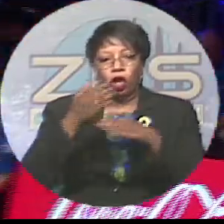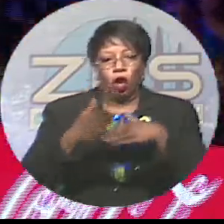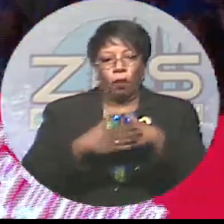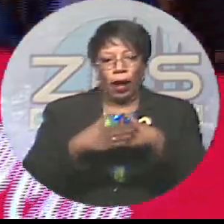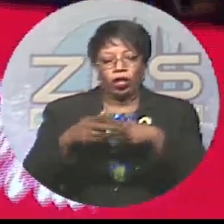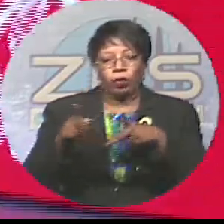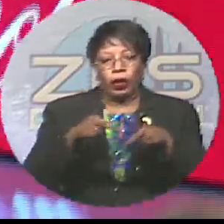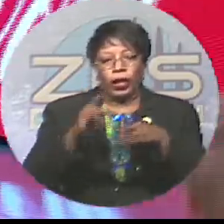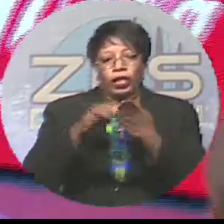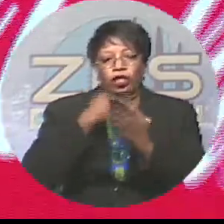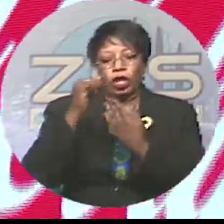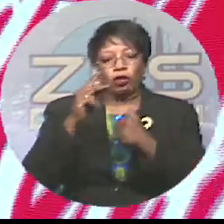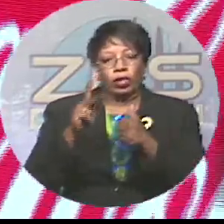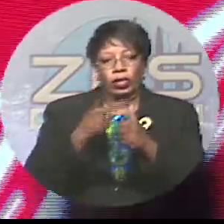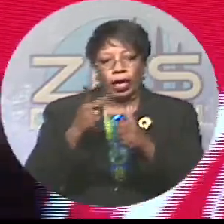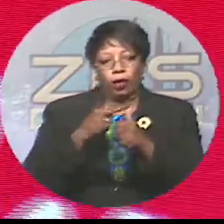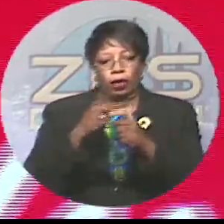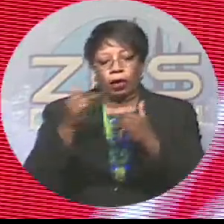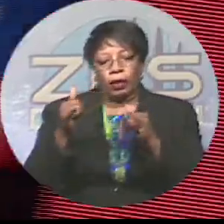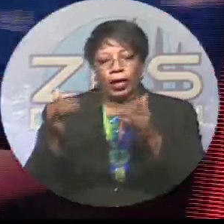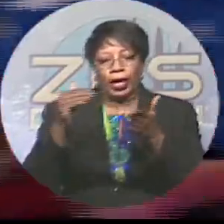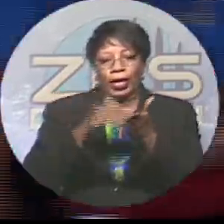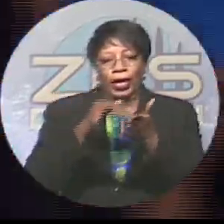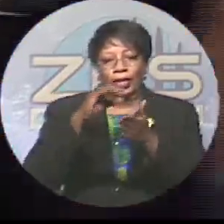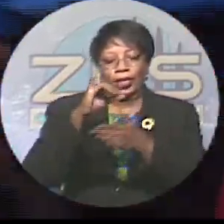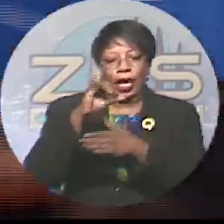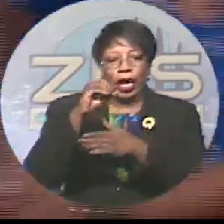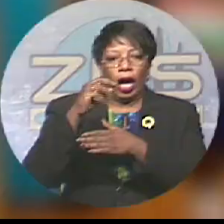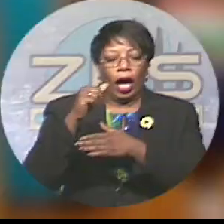January 2nd, when they will face off against the Iowa